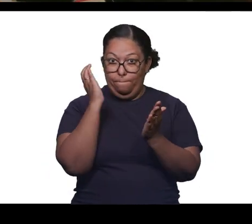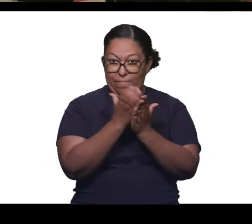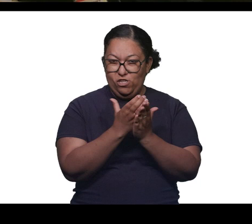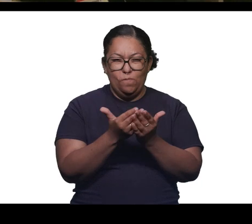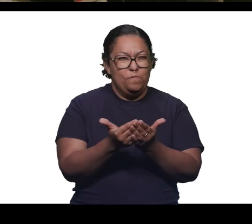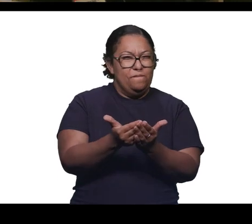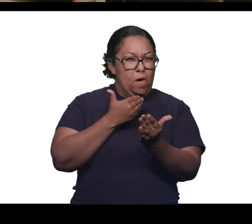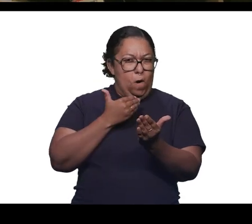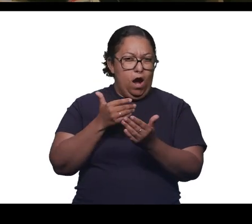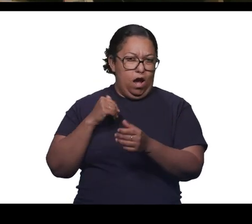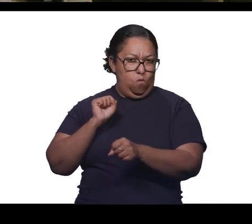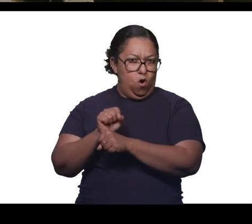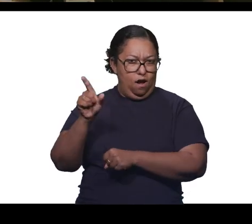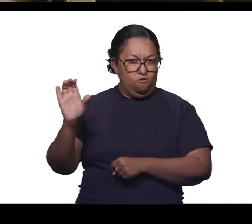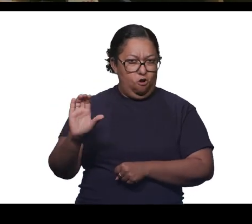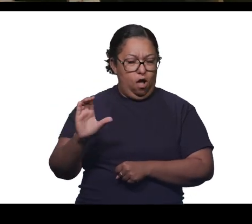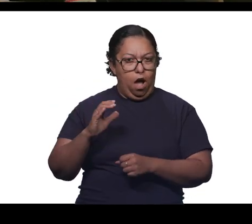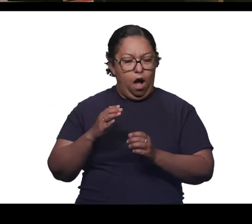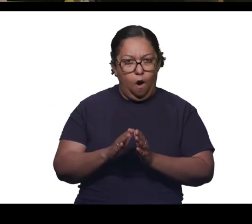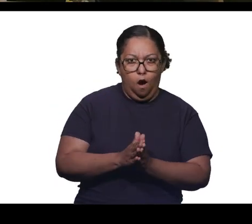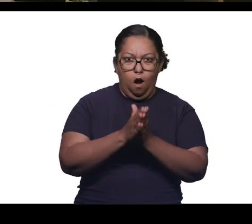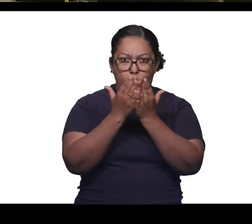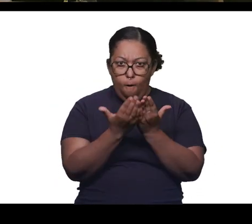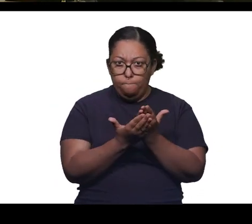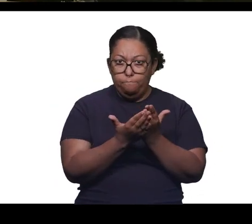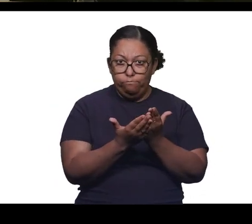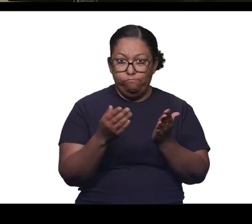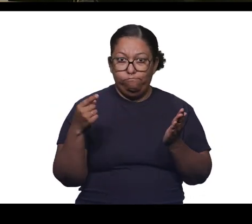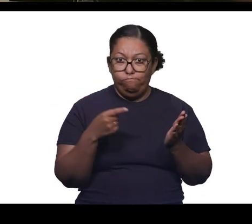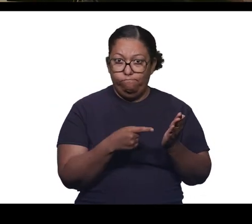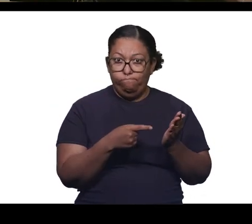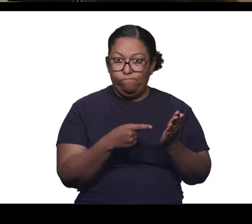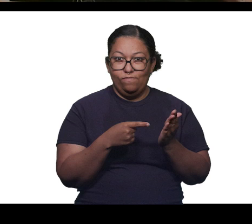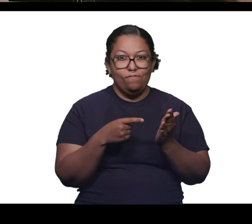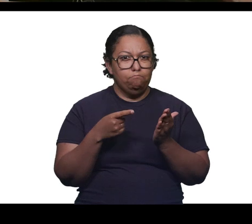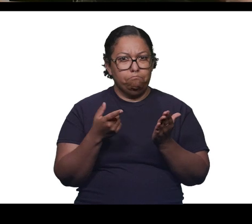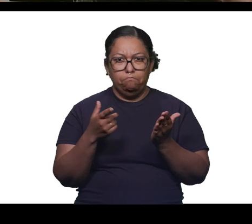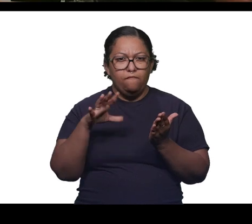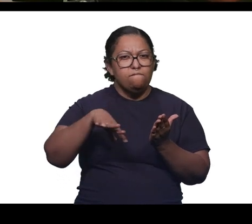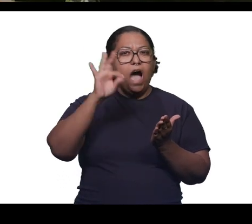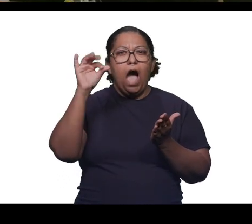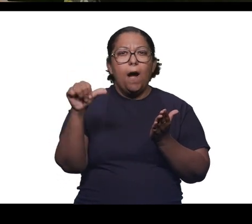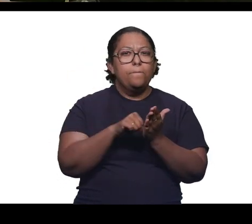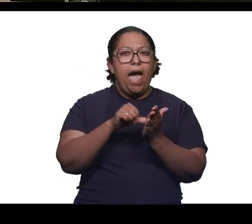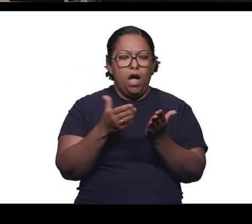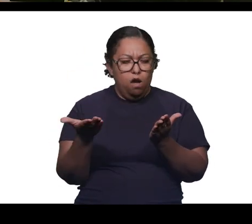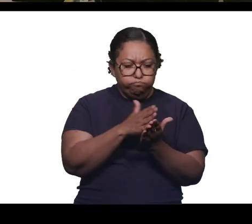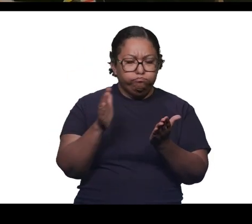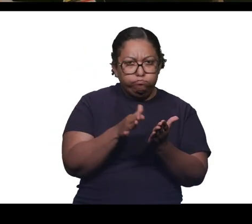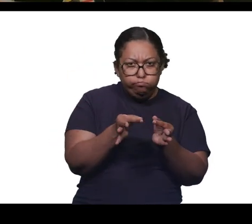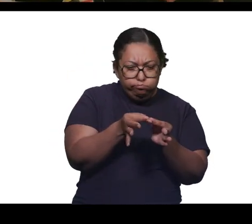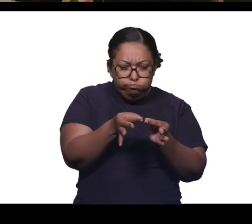would, open the book, I would find the page that the story started, and I would start to